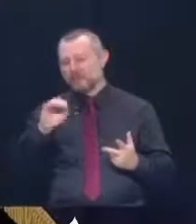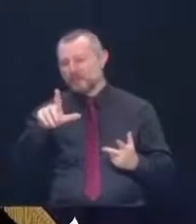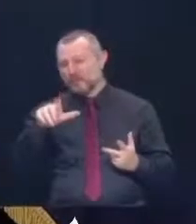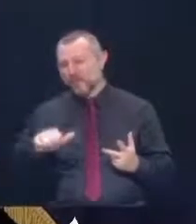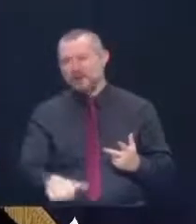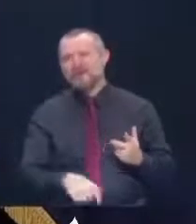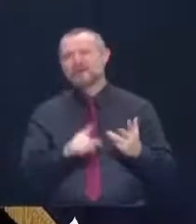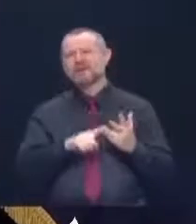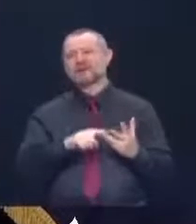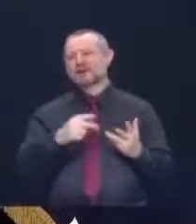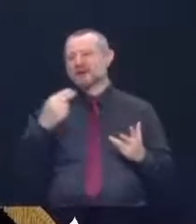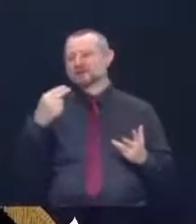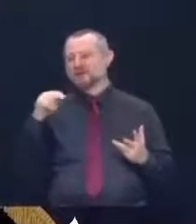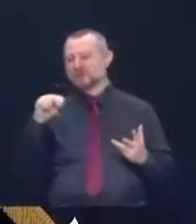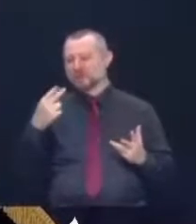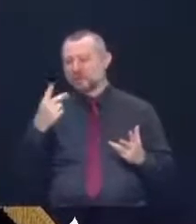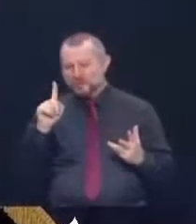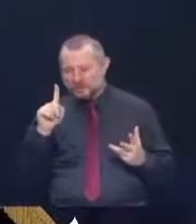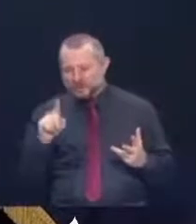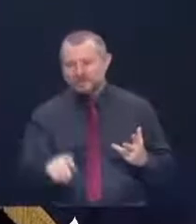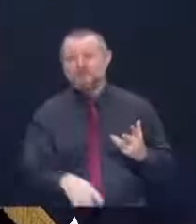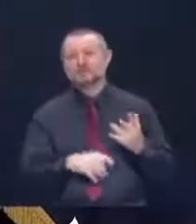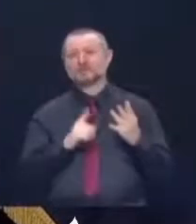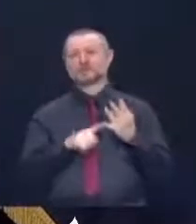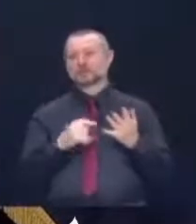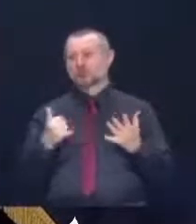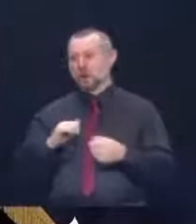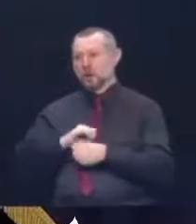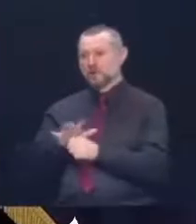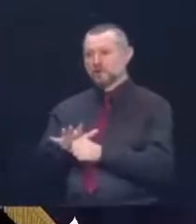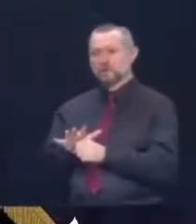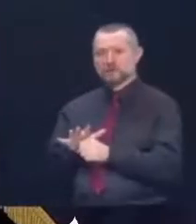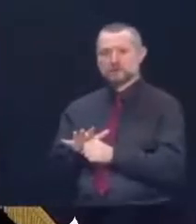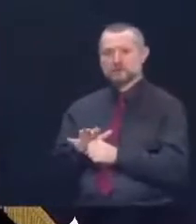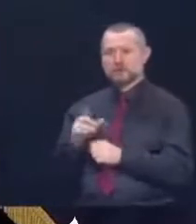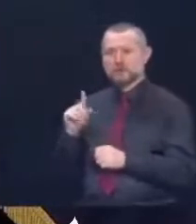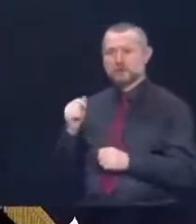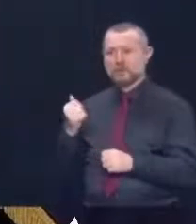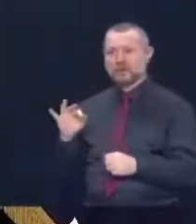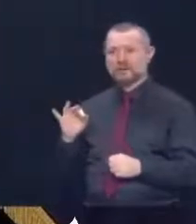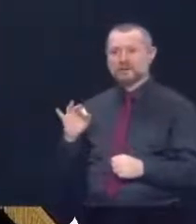have COVID, and this nation was surprised that we had COVID,